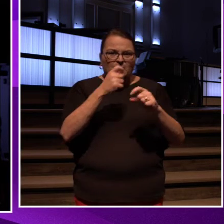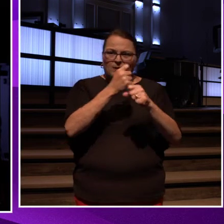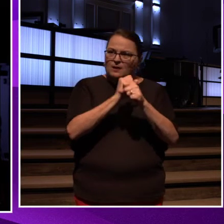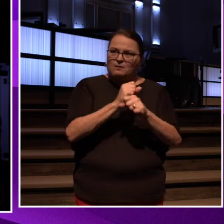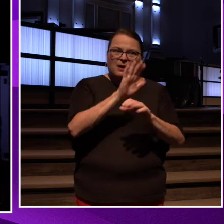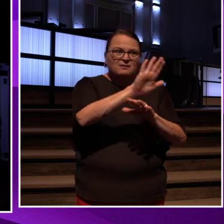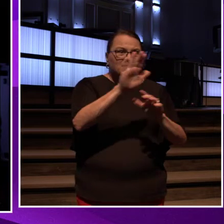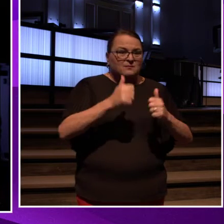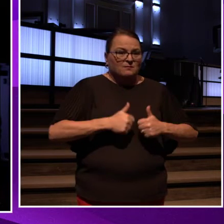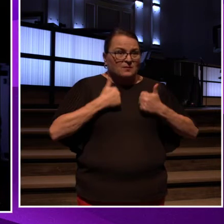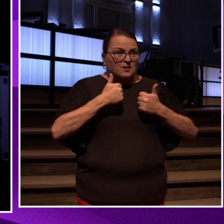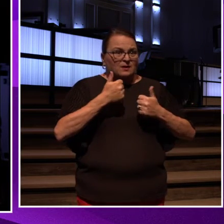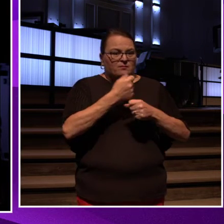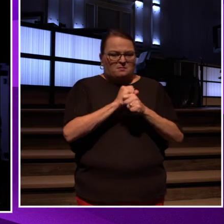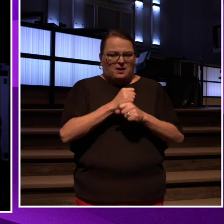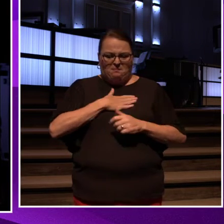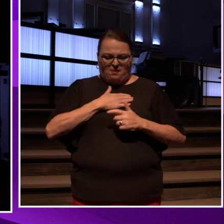harder for me.